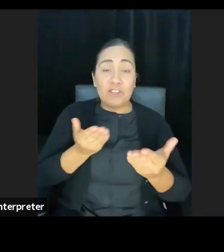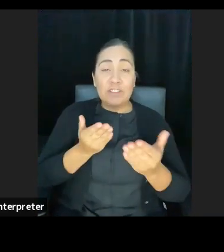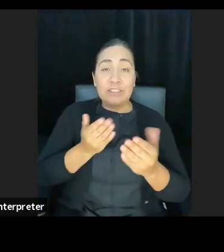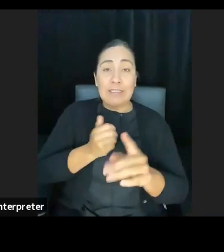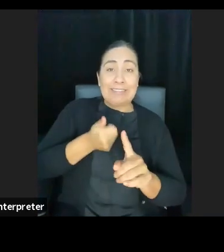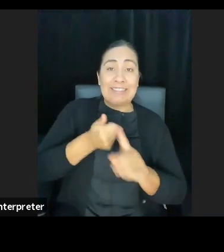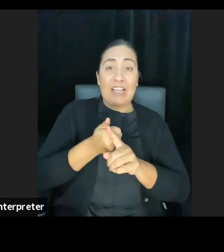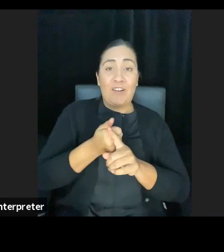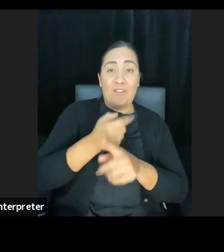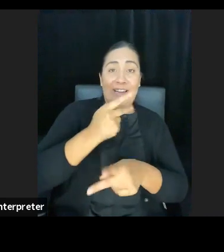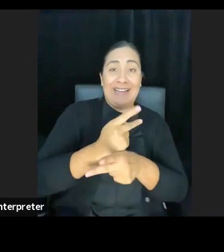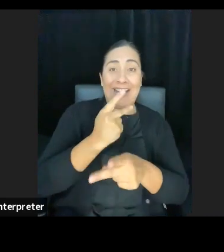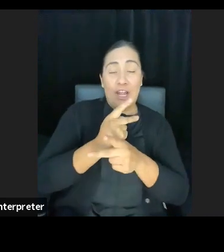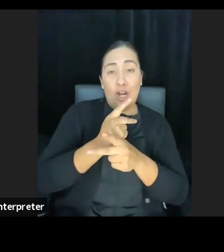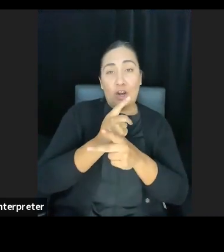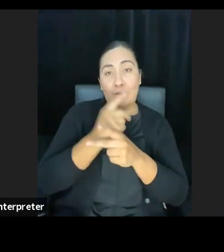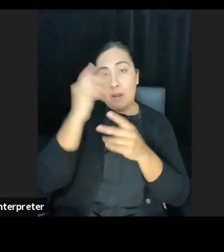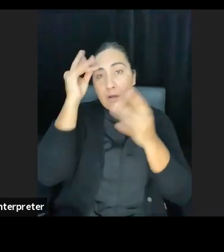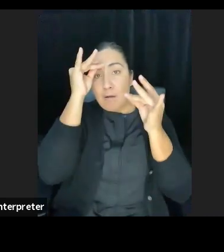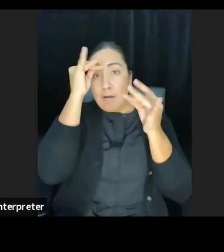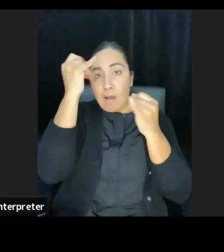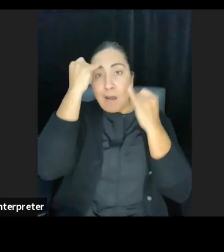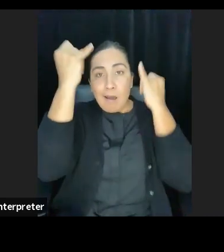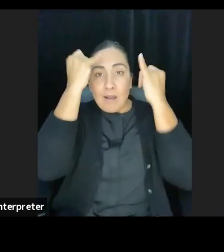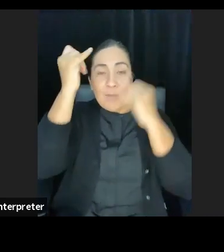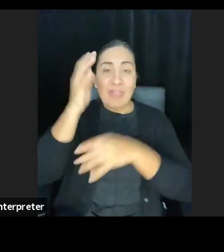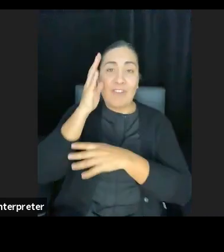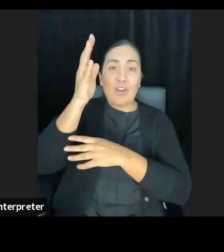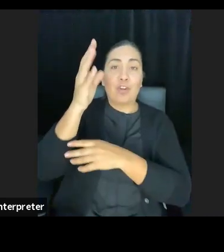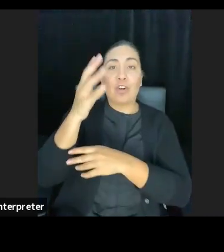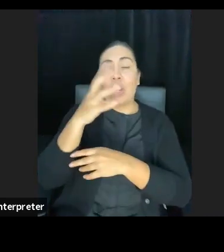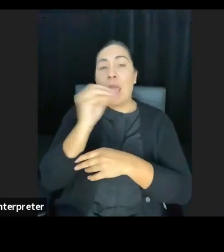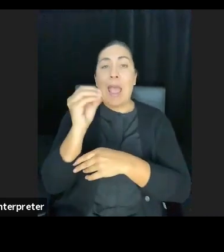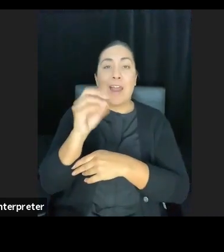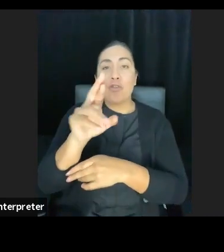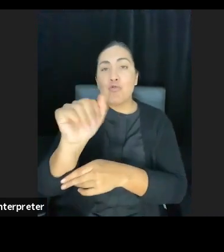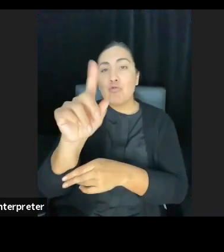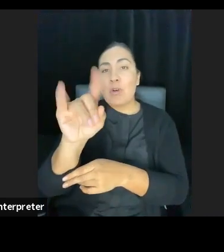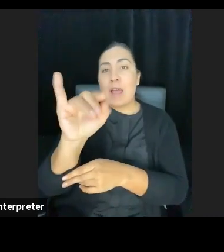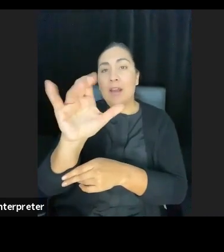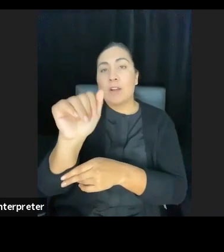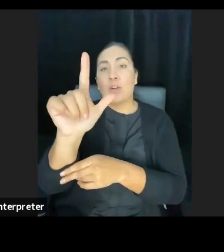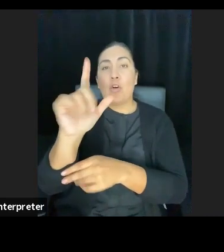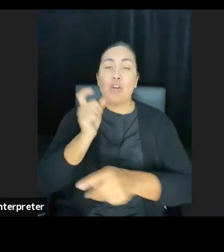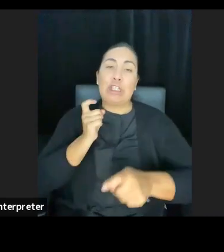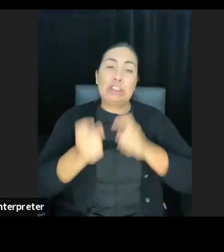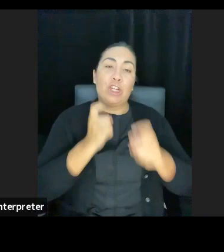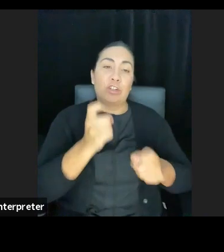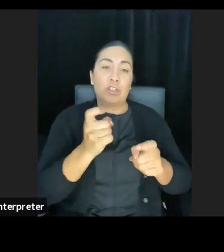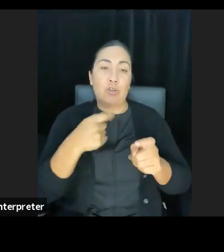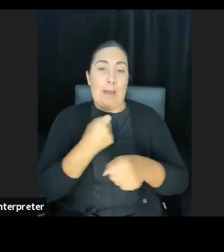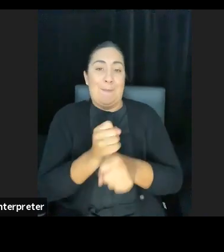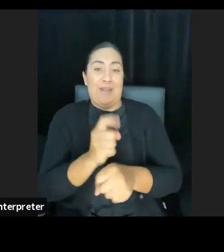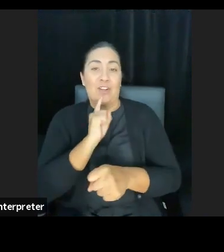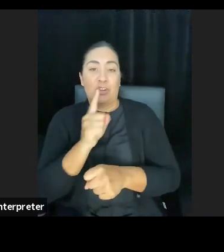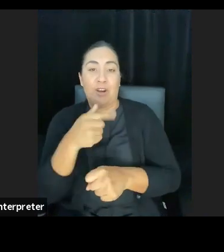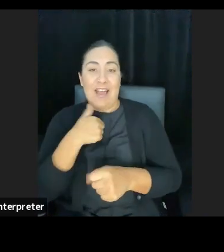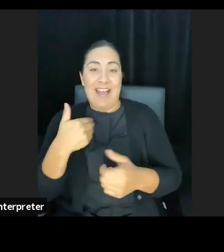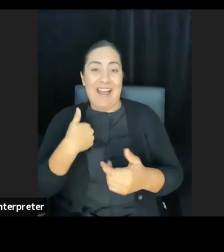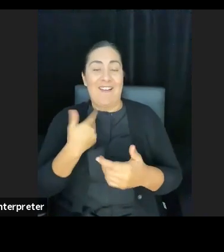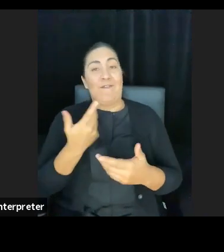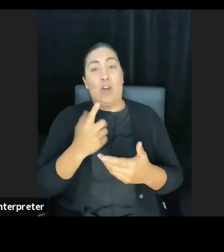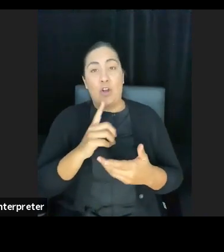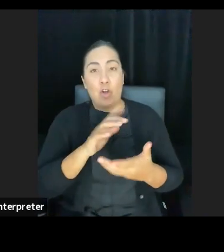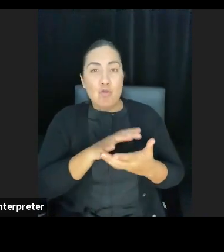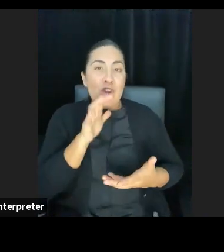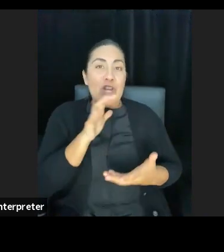about the future, and radical generosity. And I make sure that I have a really rich circle of friends that I can contact over